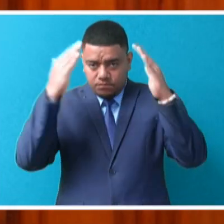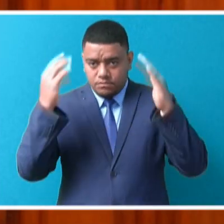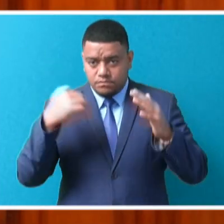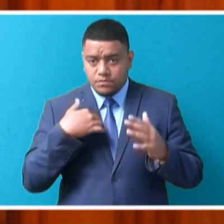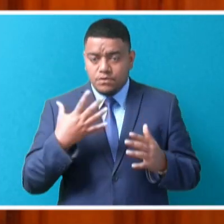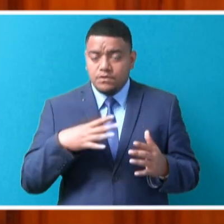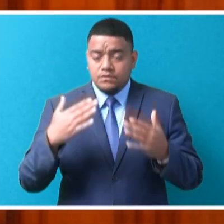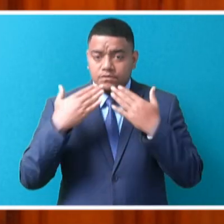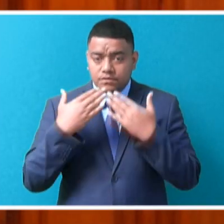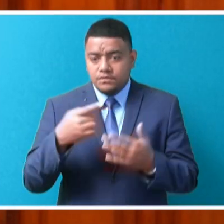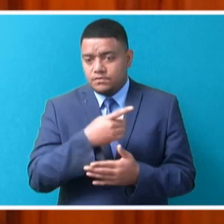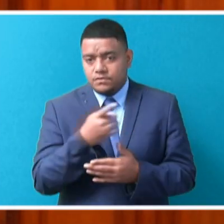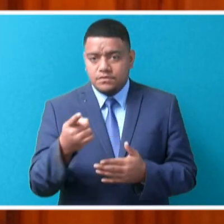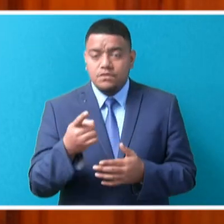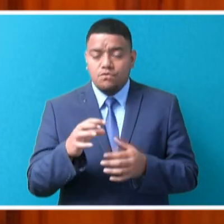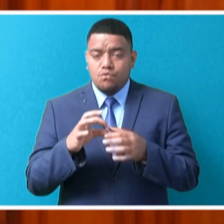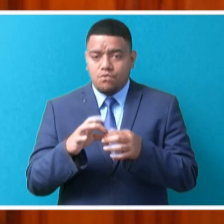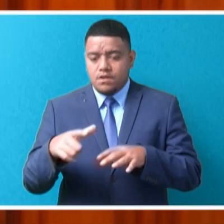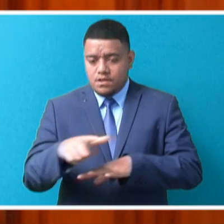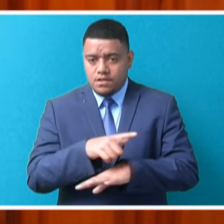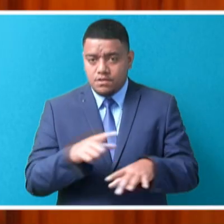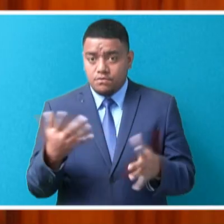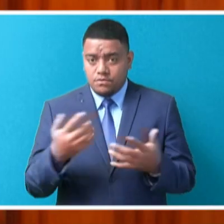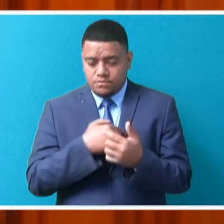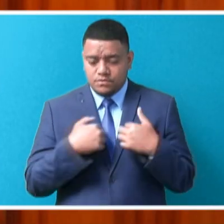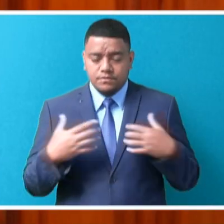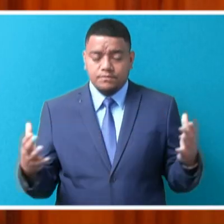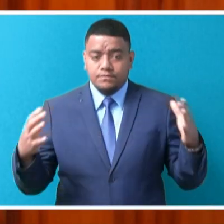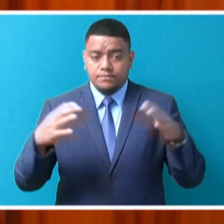the traditional owners of the land where we gather. Honourable